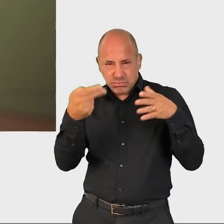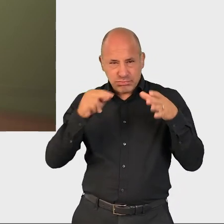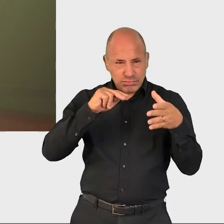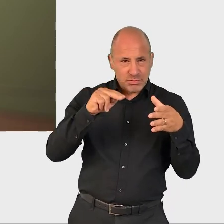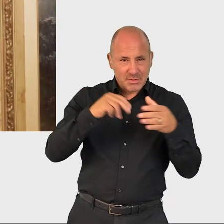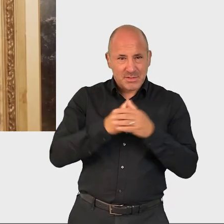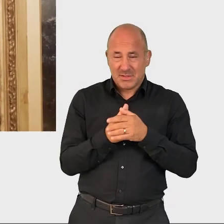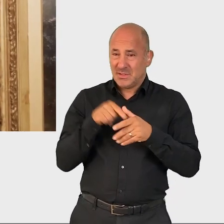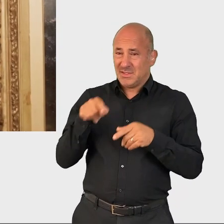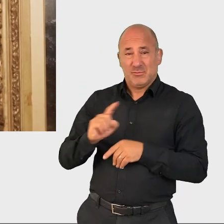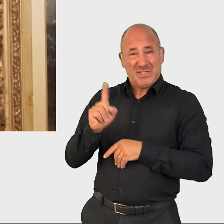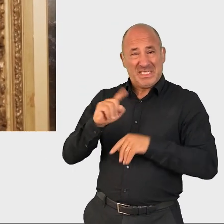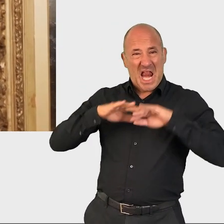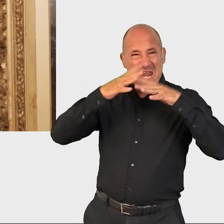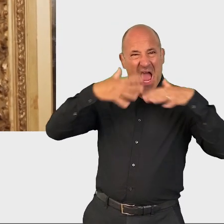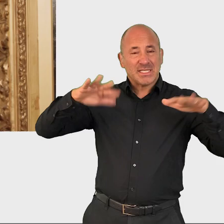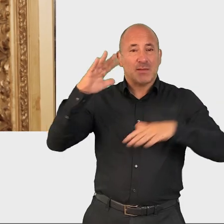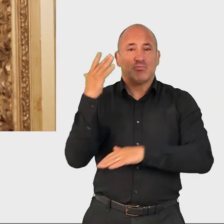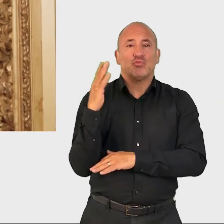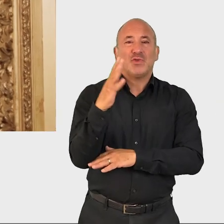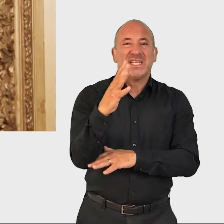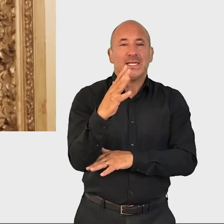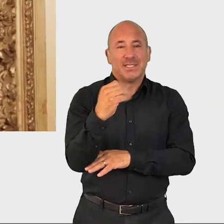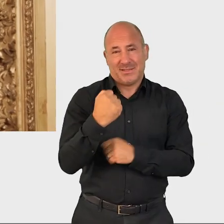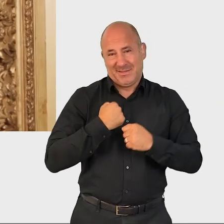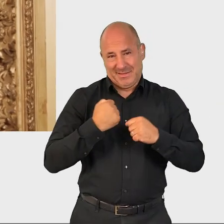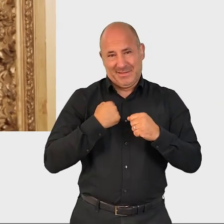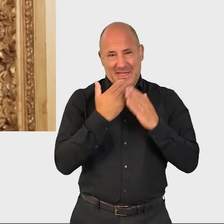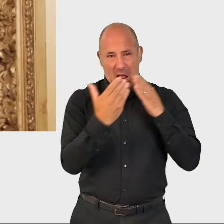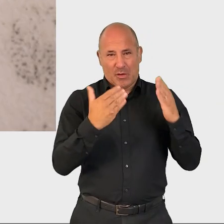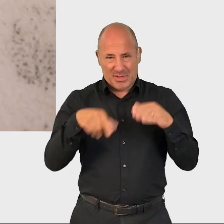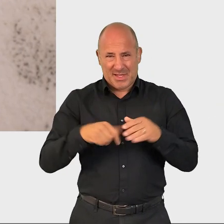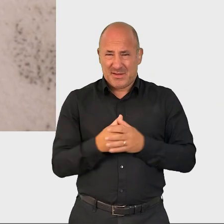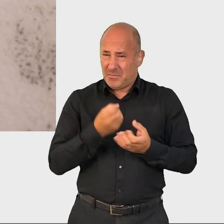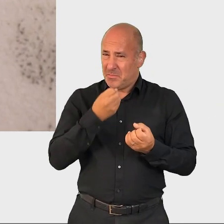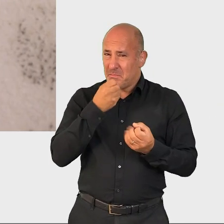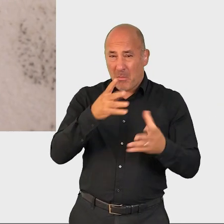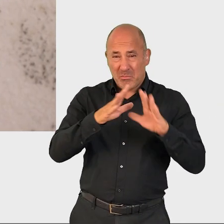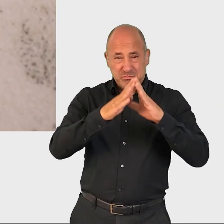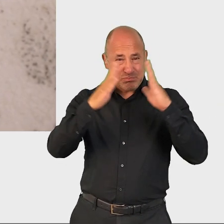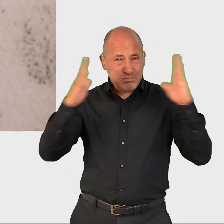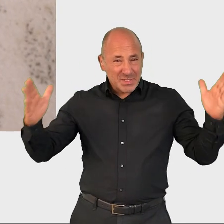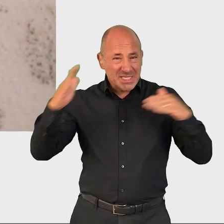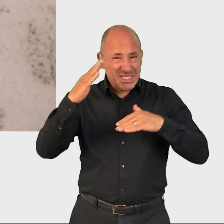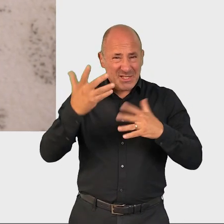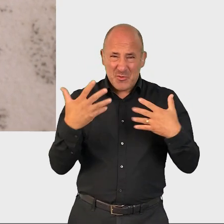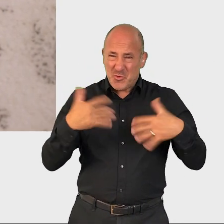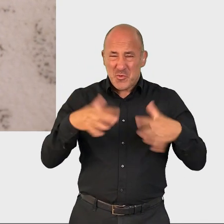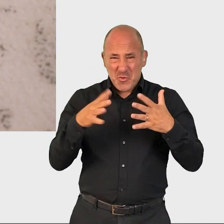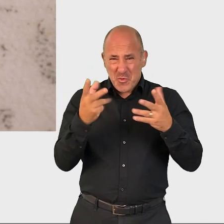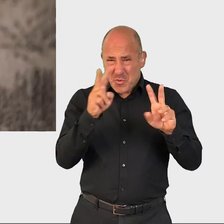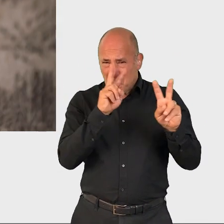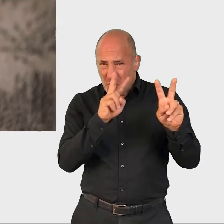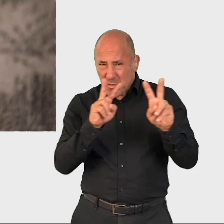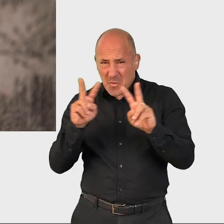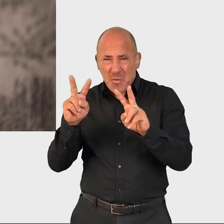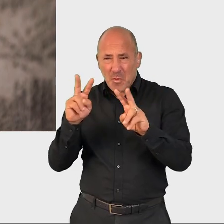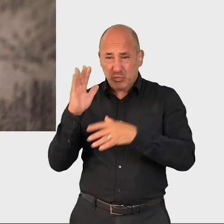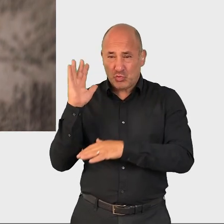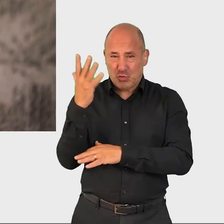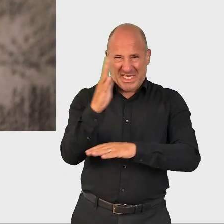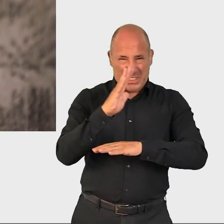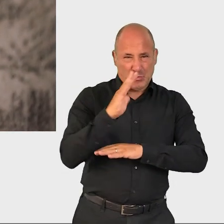paintings. Landscape with Trees from the Cooper Gallery collection is a beautiful large drawing with great attention paid